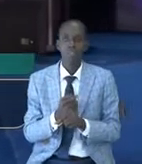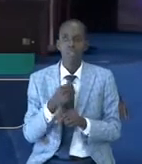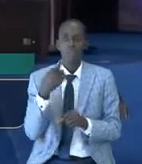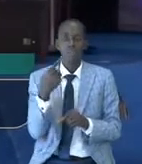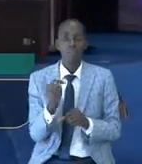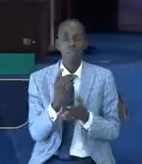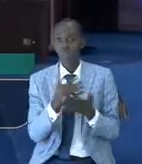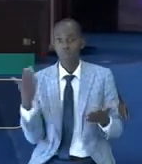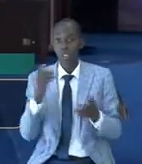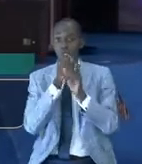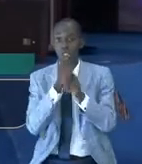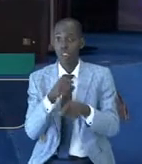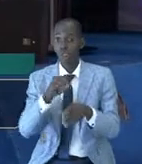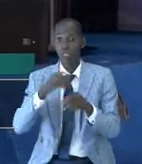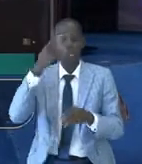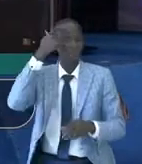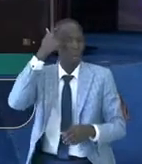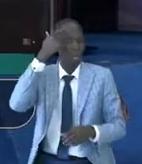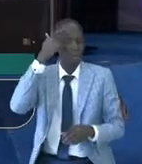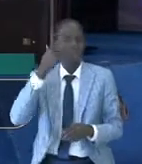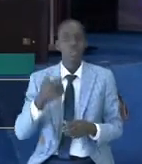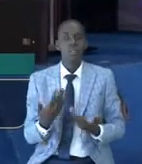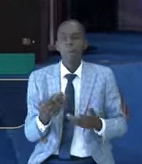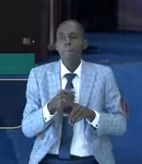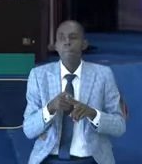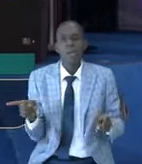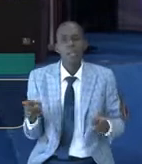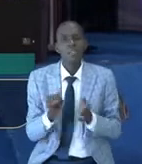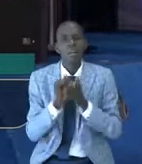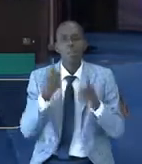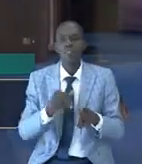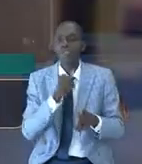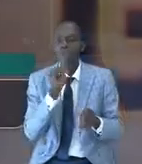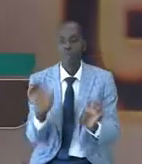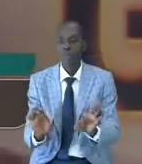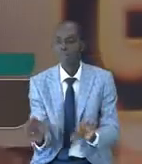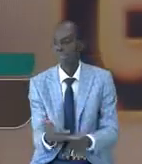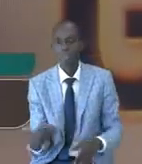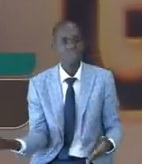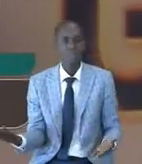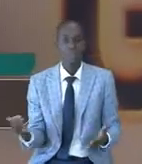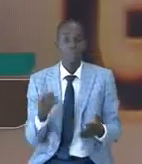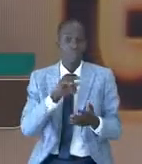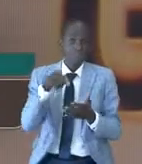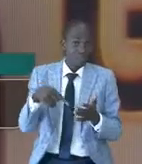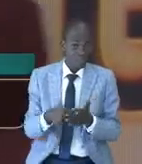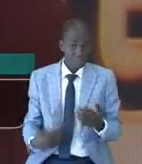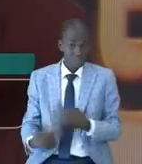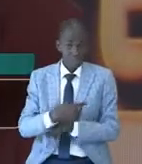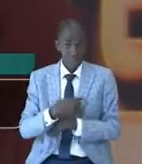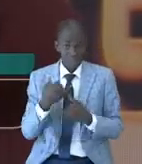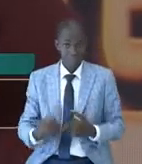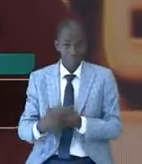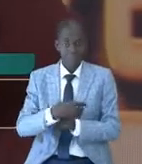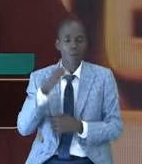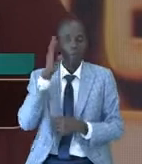the mind, and he had the vision and the dream, but it's not performing anything. This day will be a